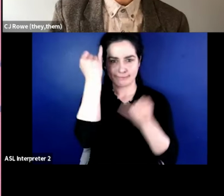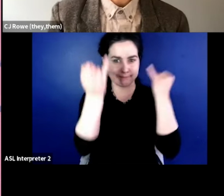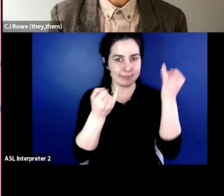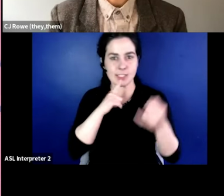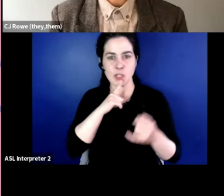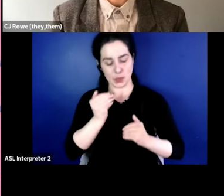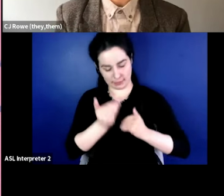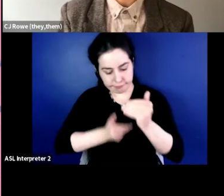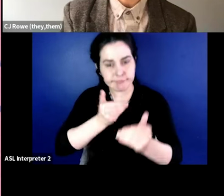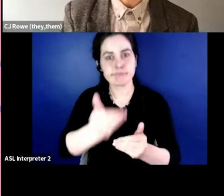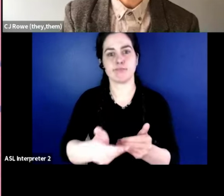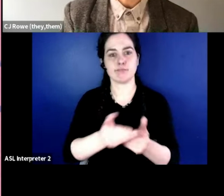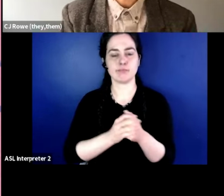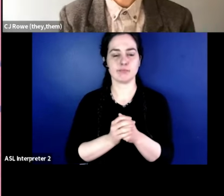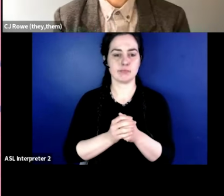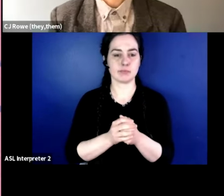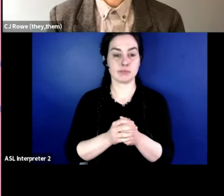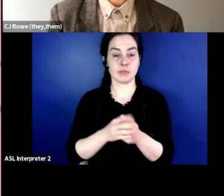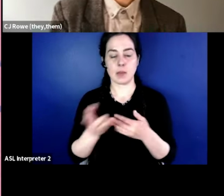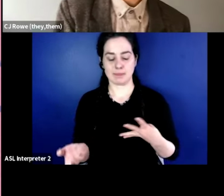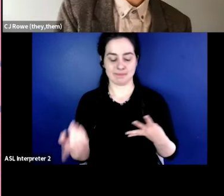But let me come back to the All-Star Summer School.